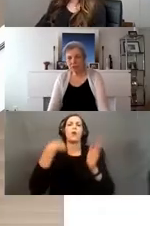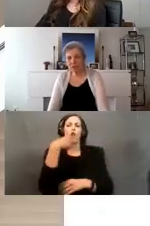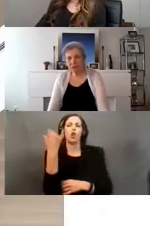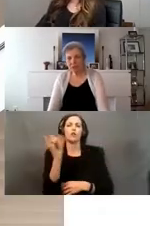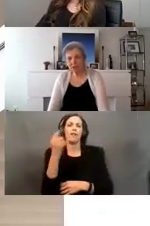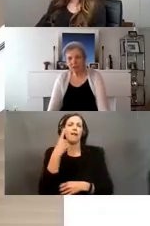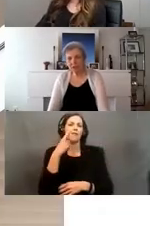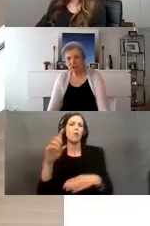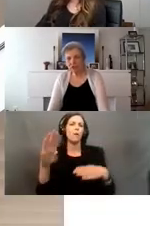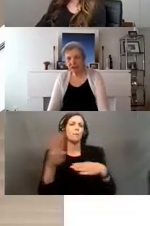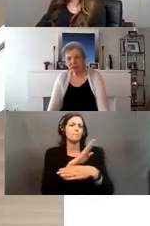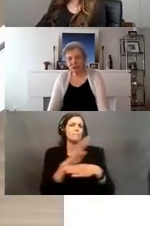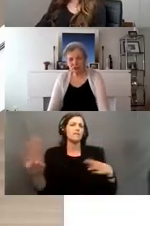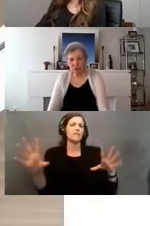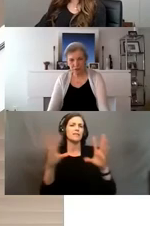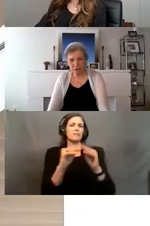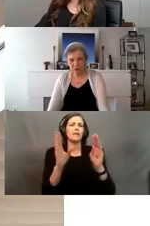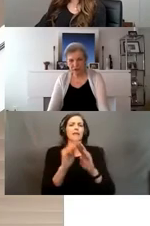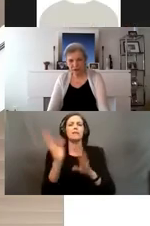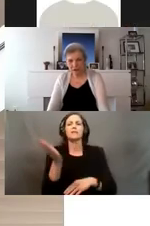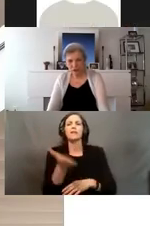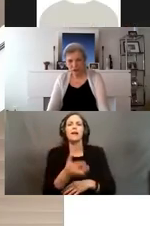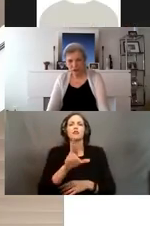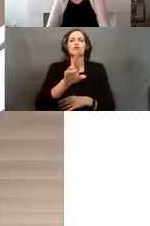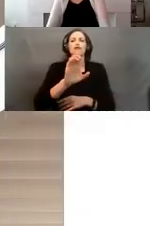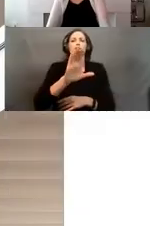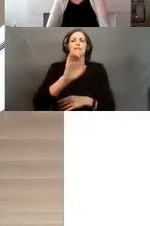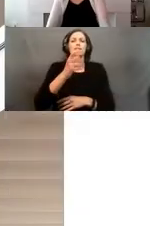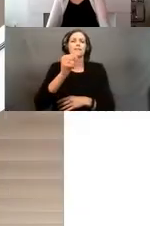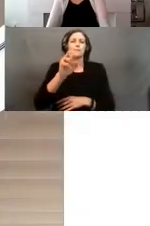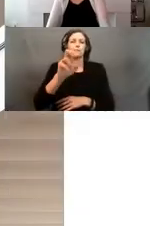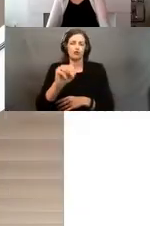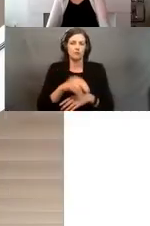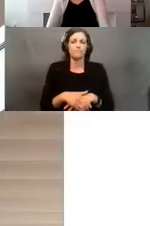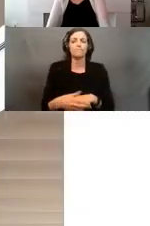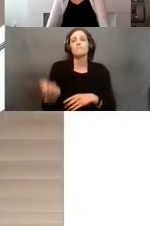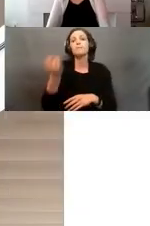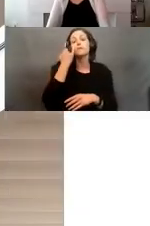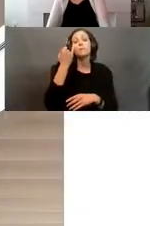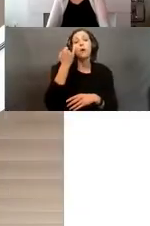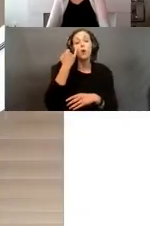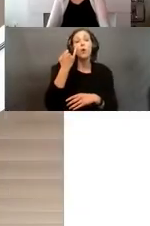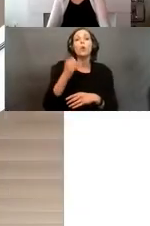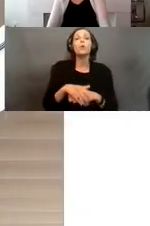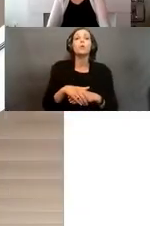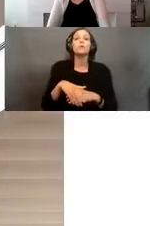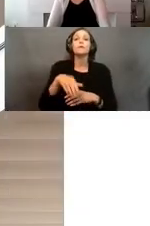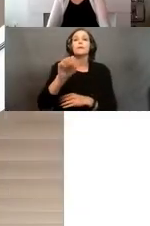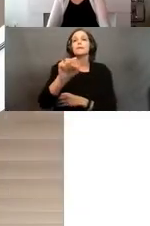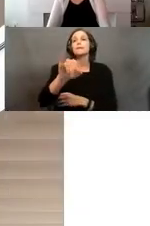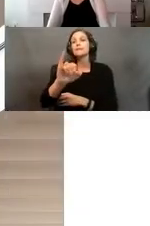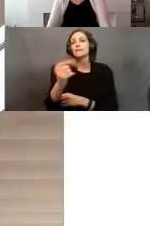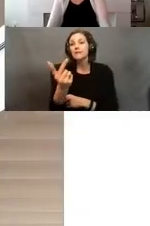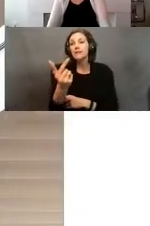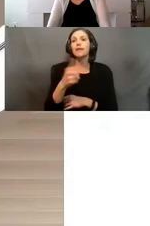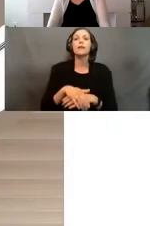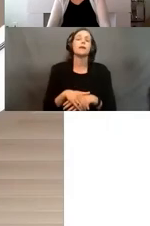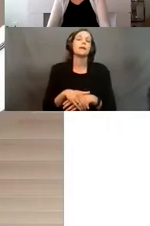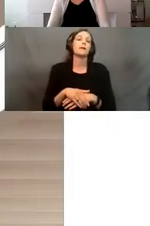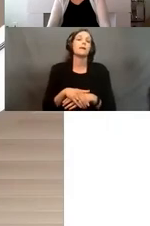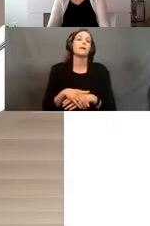meeting slash reception. So let's say it's a SIG or a SIG